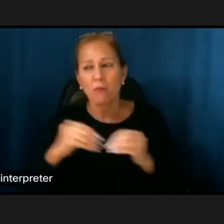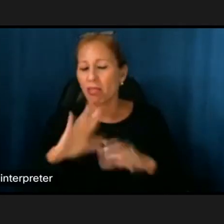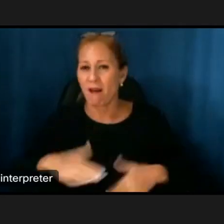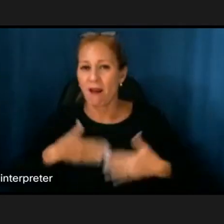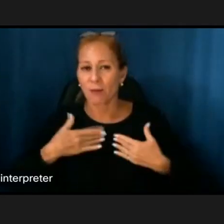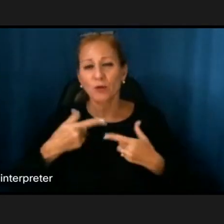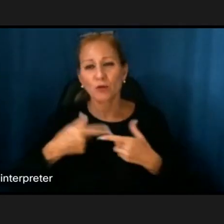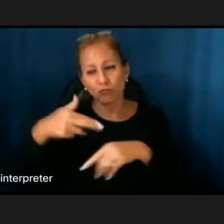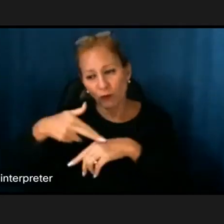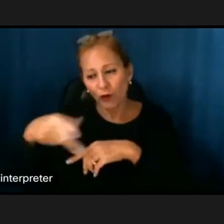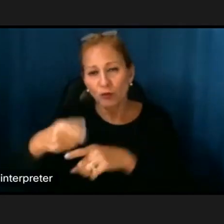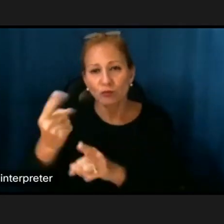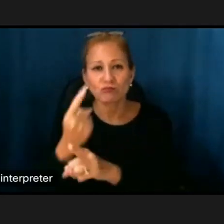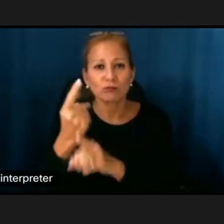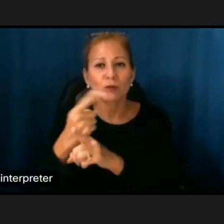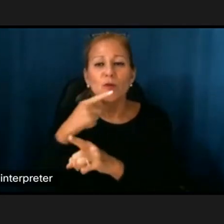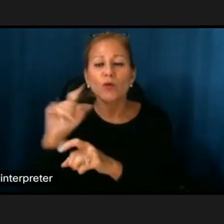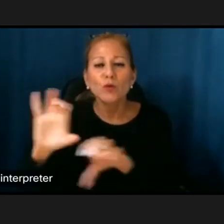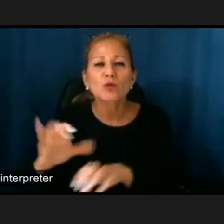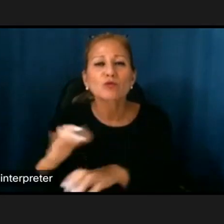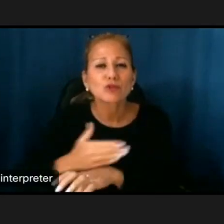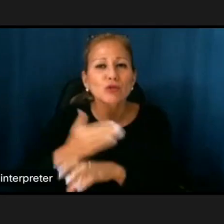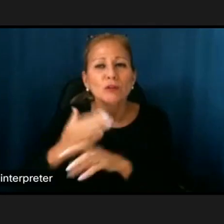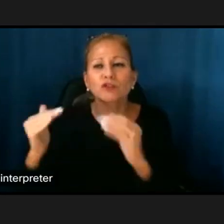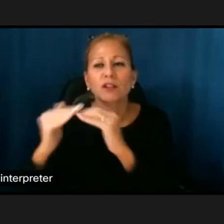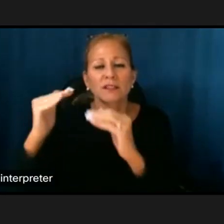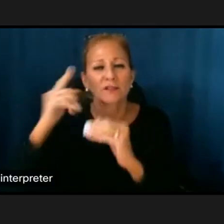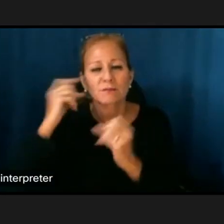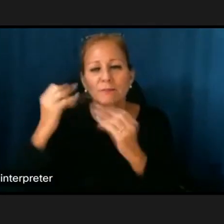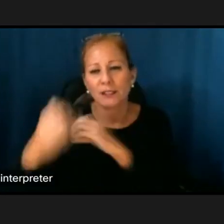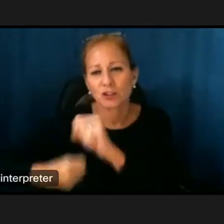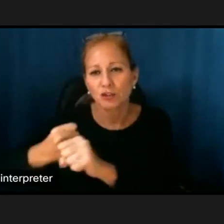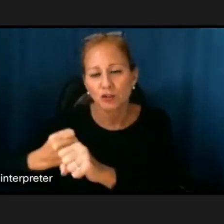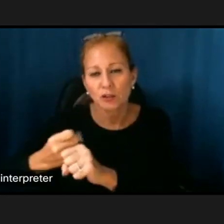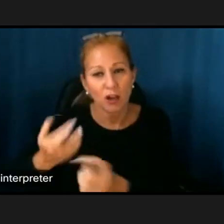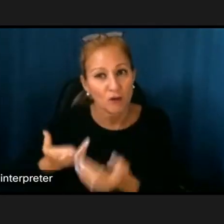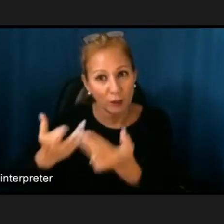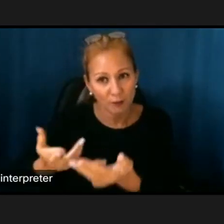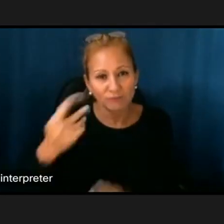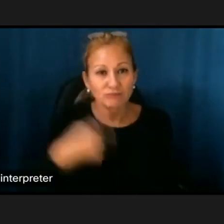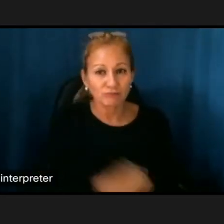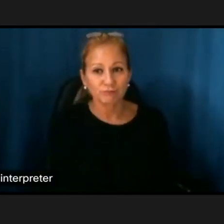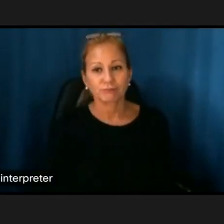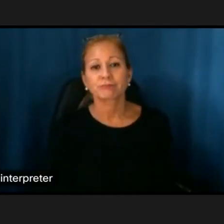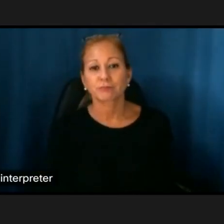to the people who have been doing restorative justice for years and make those recommendations.